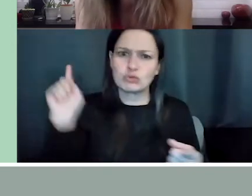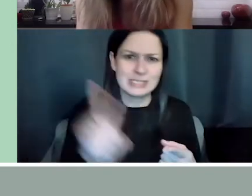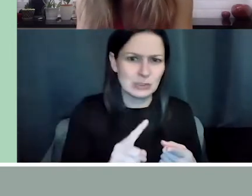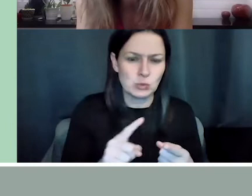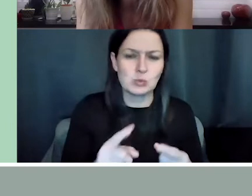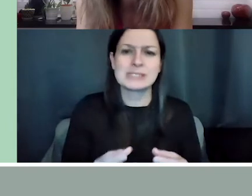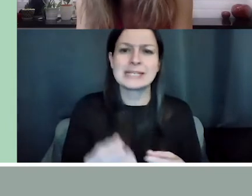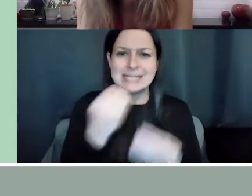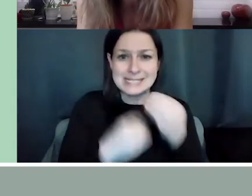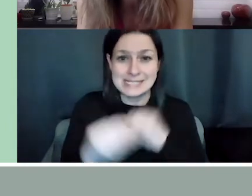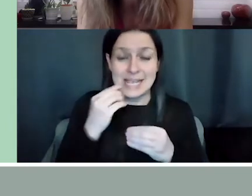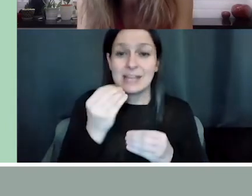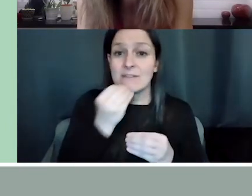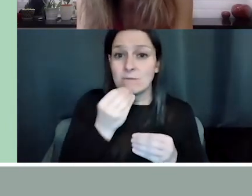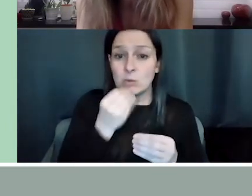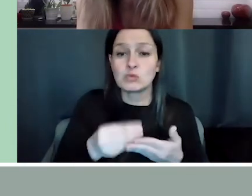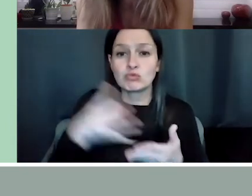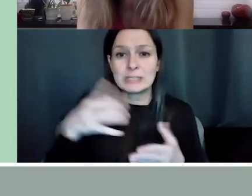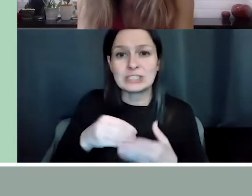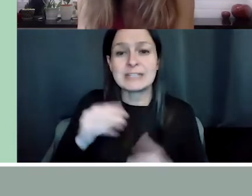of foods rich in vitamin B12,